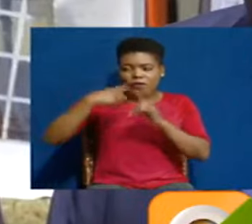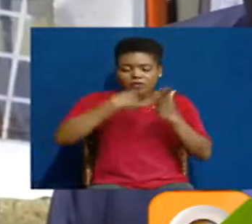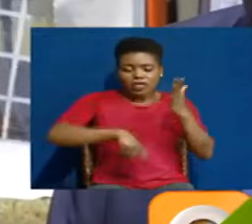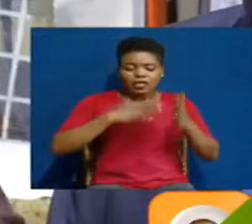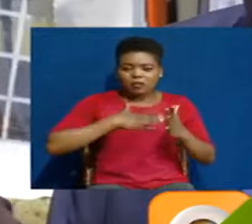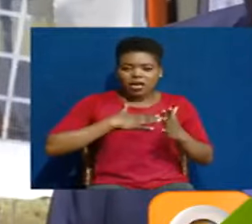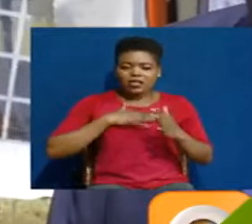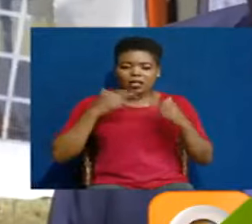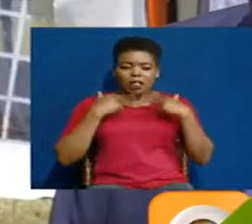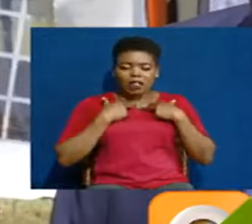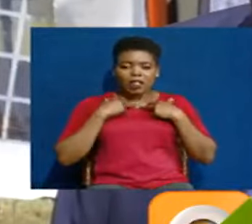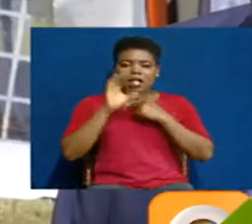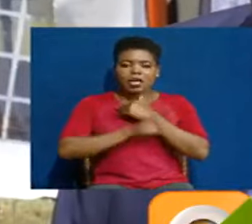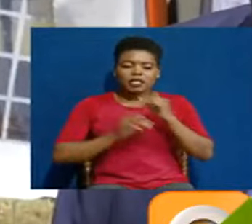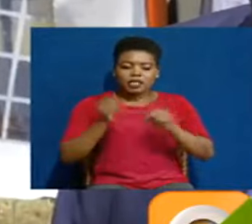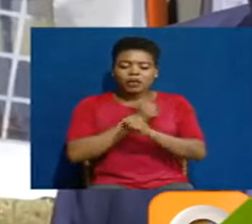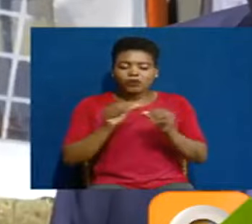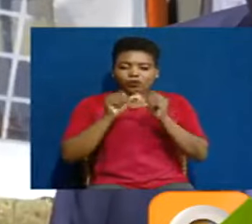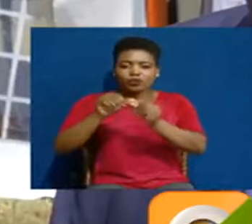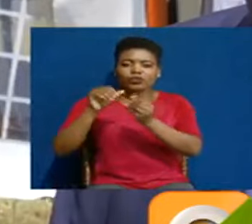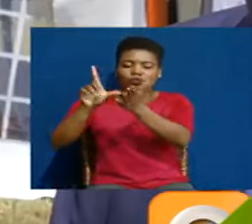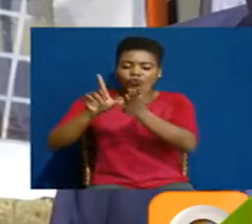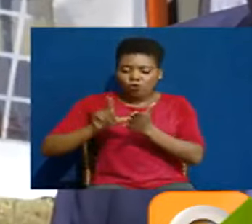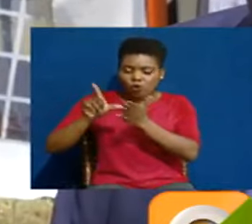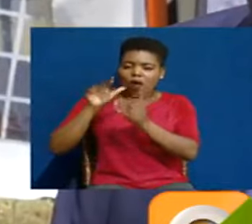And again, we cannot continue to borrow money in the normal manner,